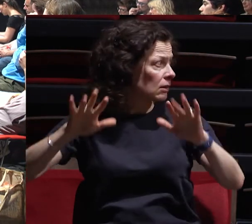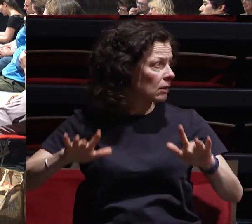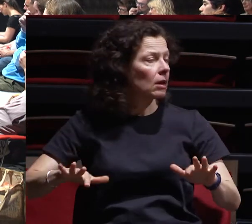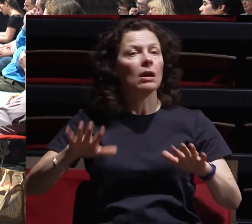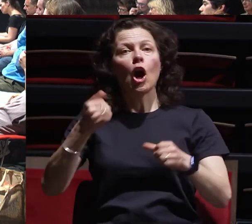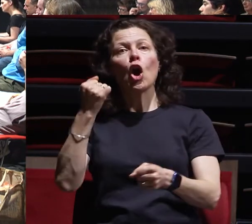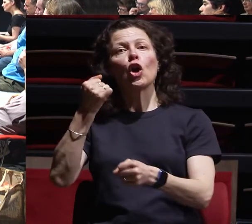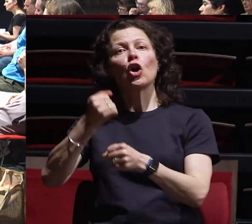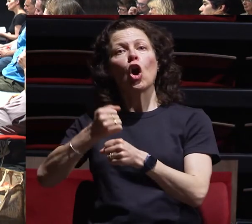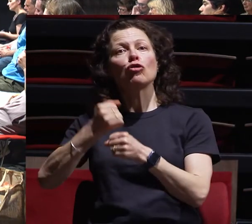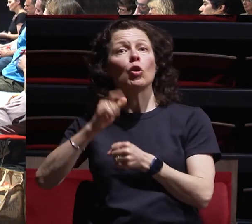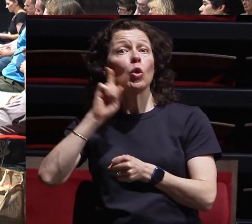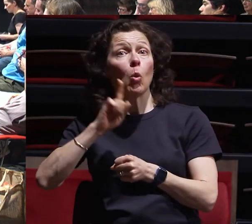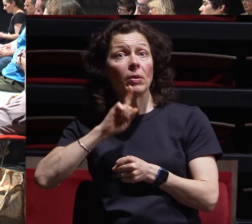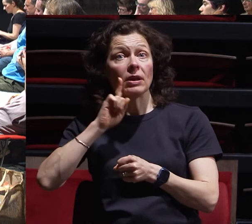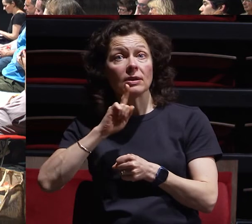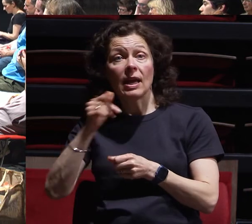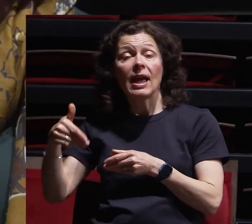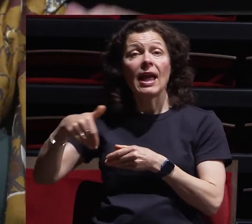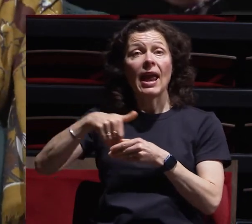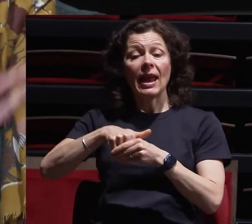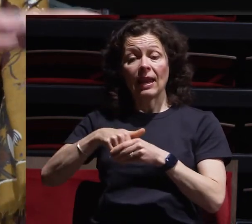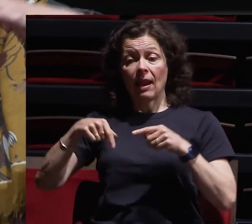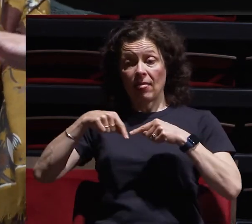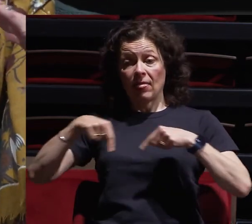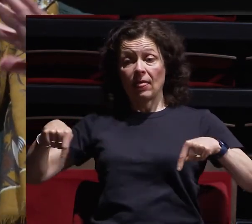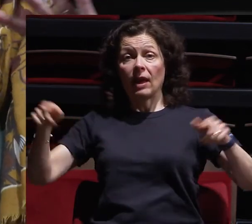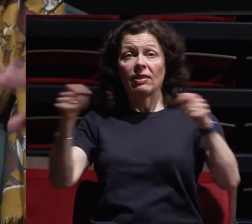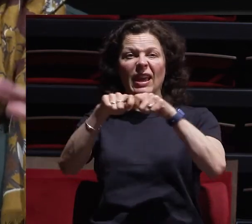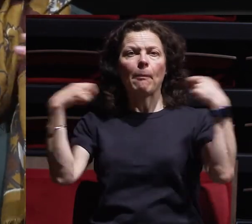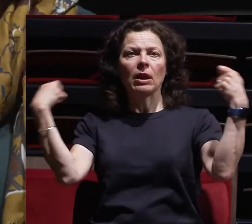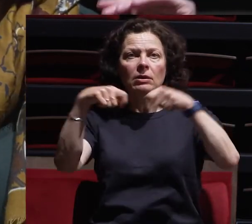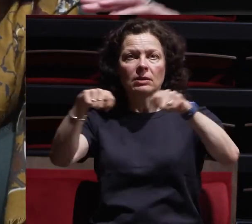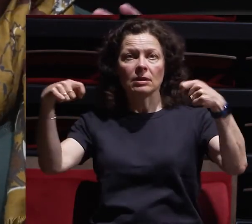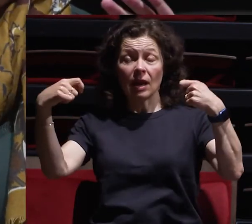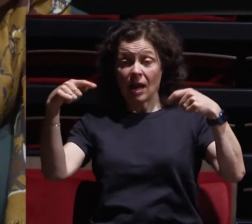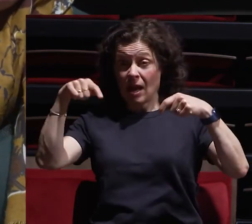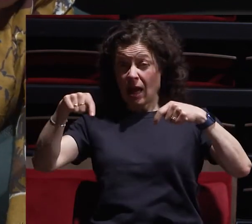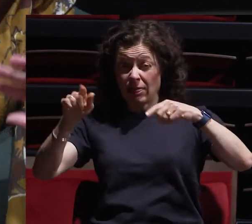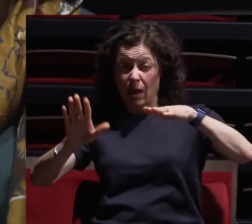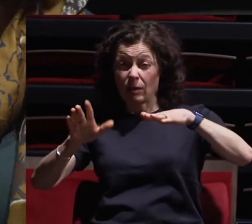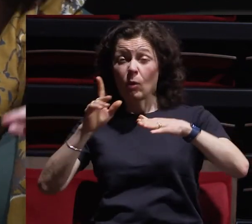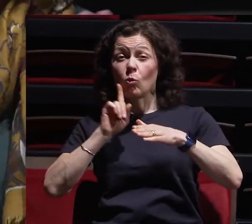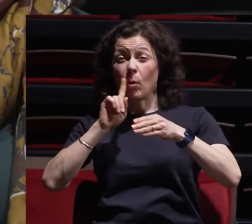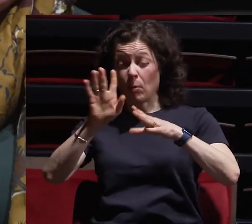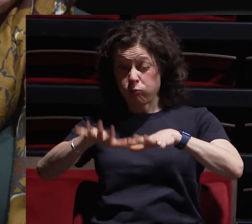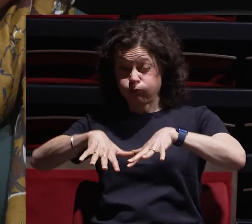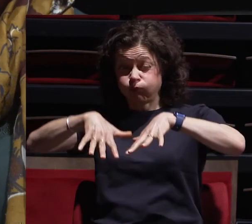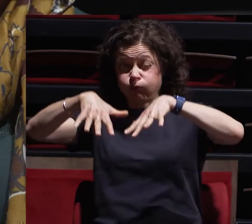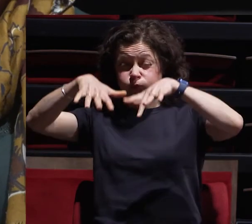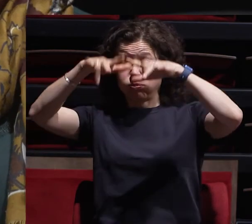stage. Gertrude gets into a glass cabinet. The cabinet fills with glass. Now the whole stage is sand. We can see nothing but